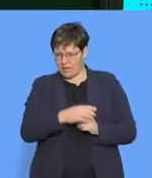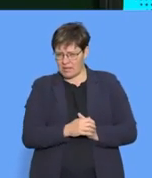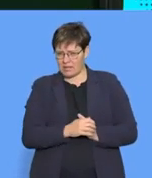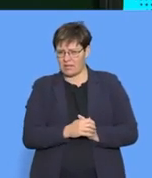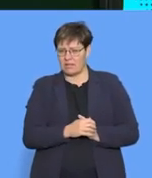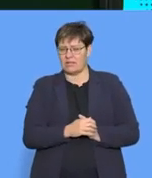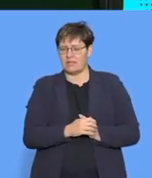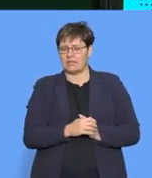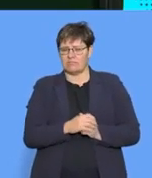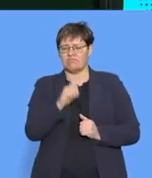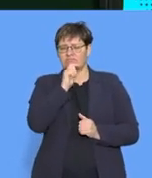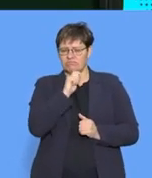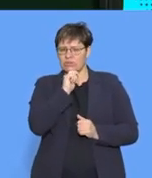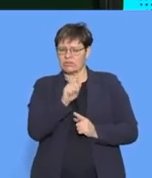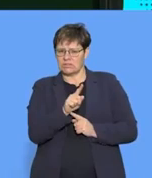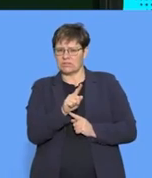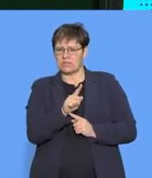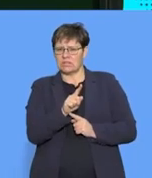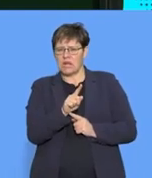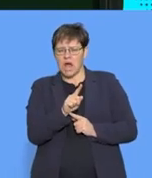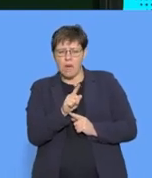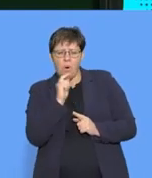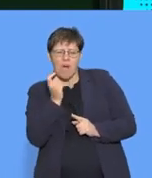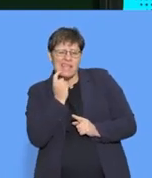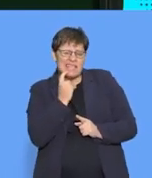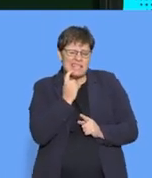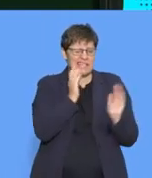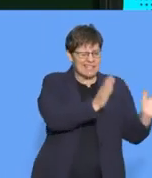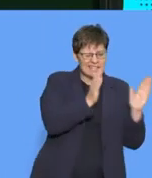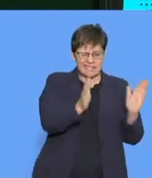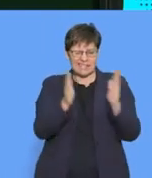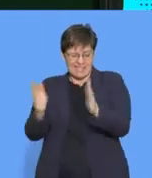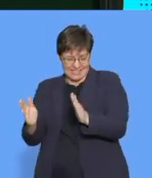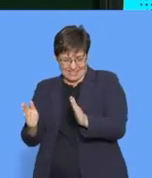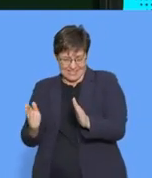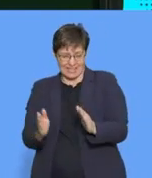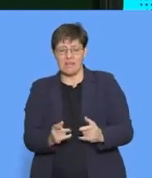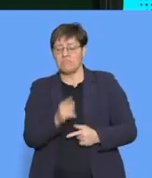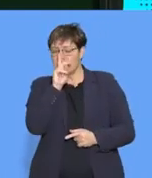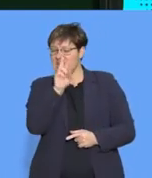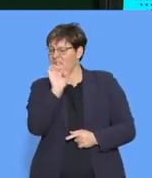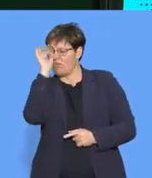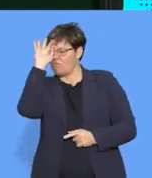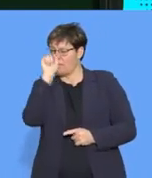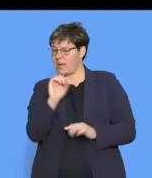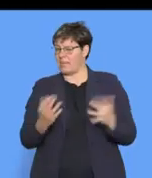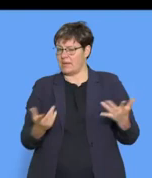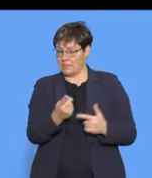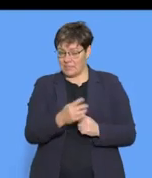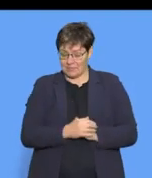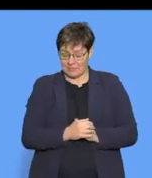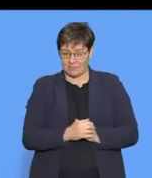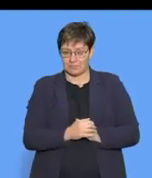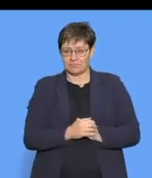some tricks to try and make it easier to memorize them. So let's see how much you can remember.